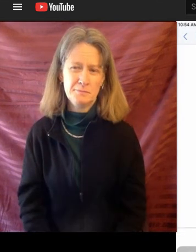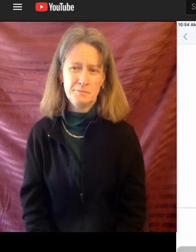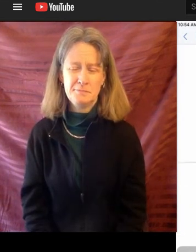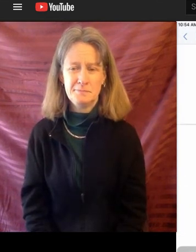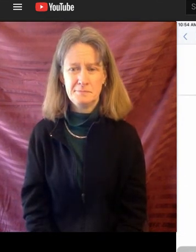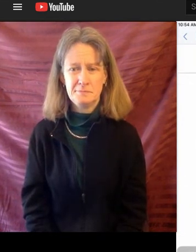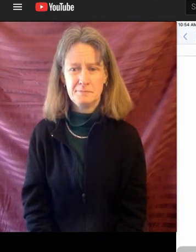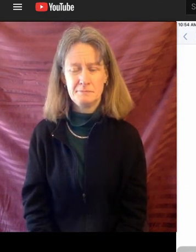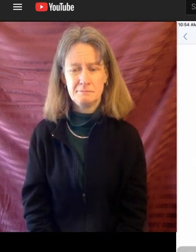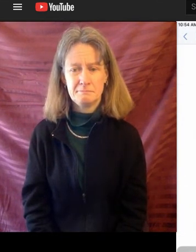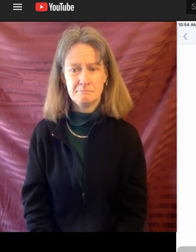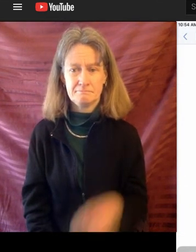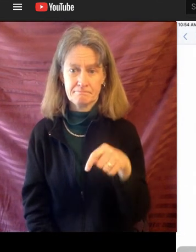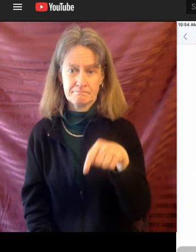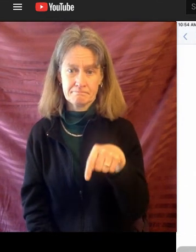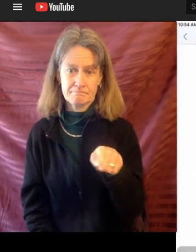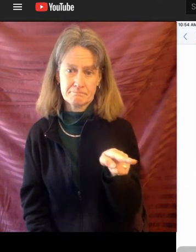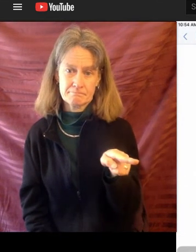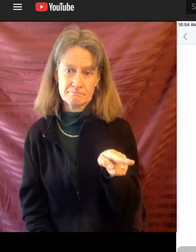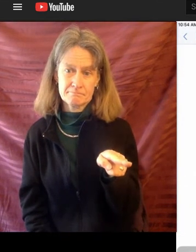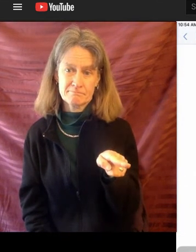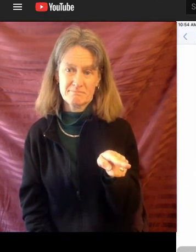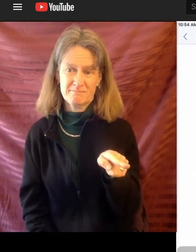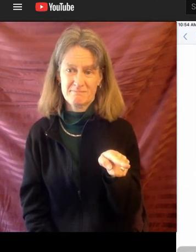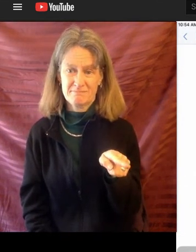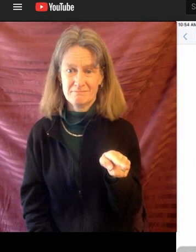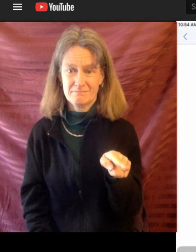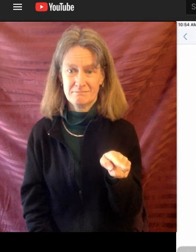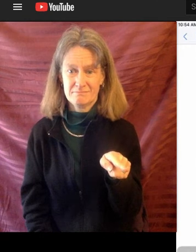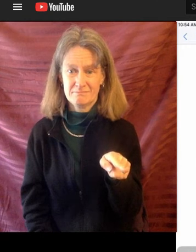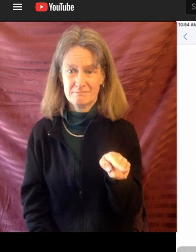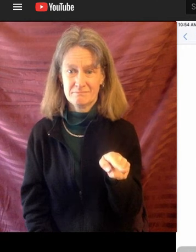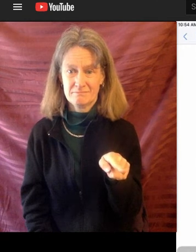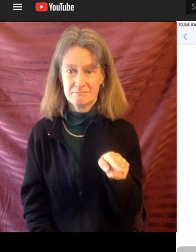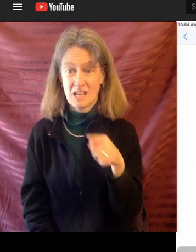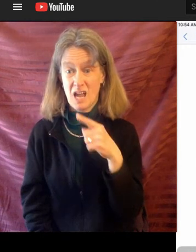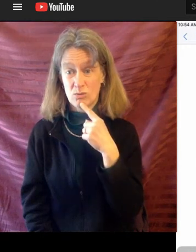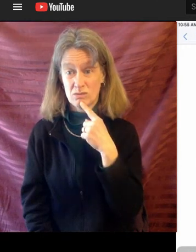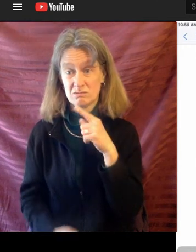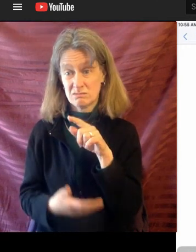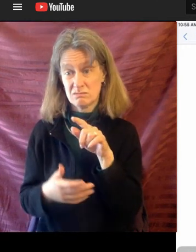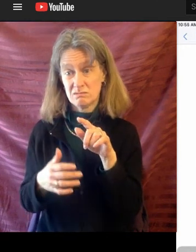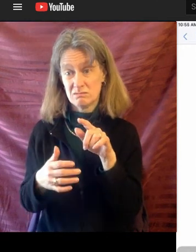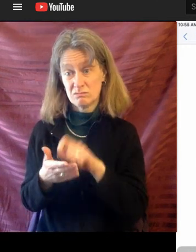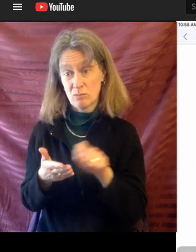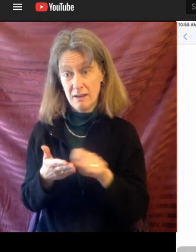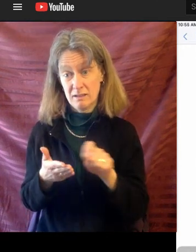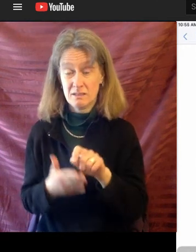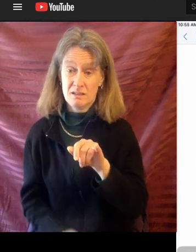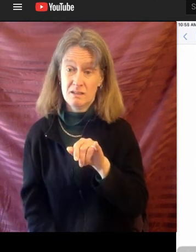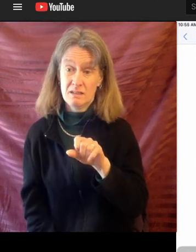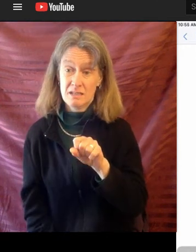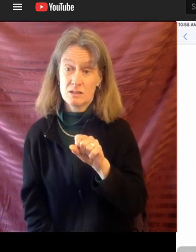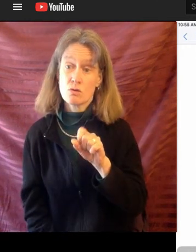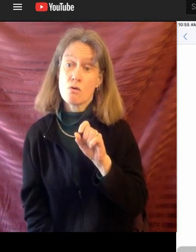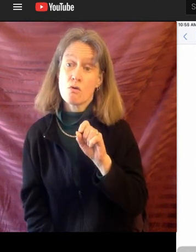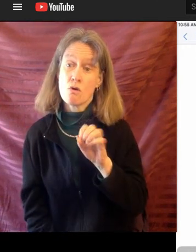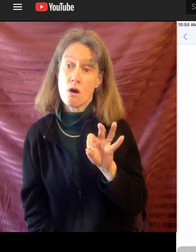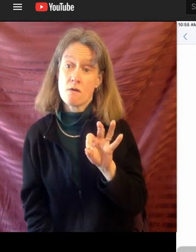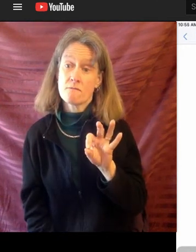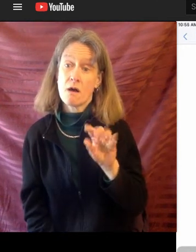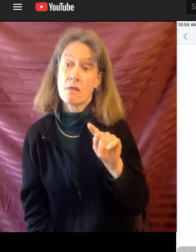So if I scroll down, I'm going to say is off the